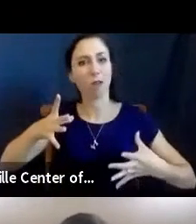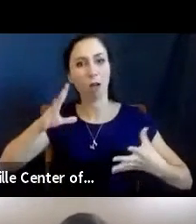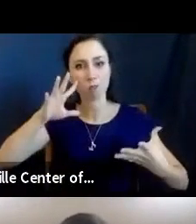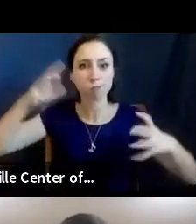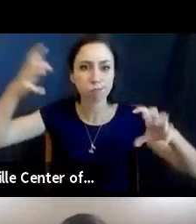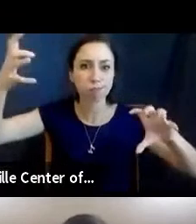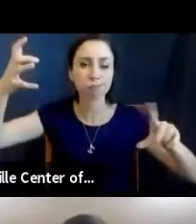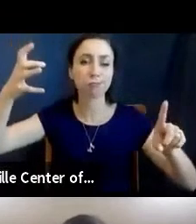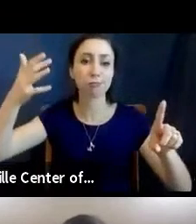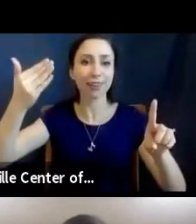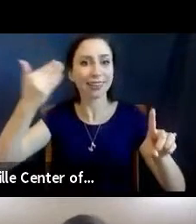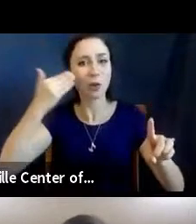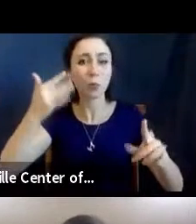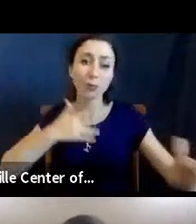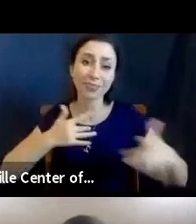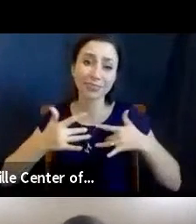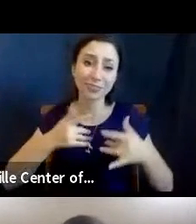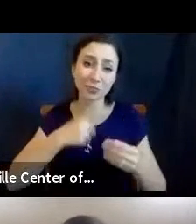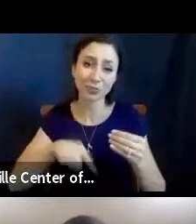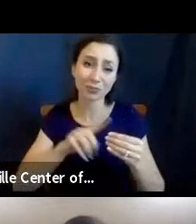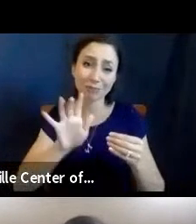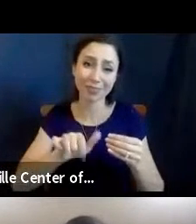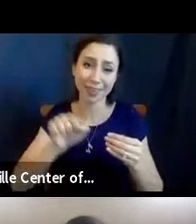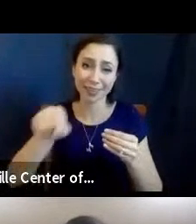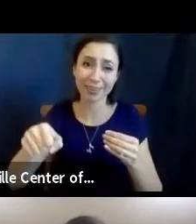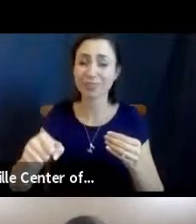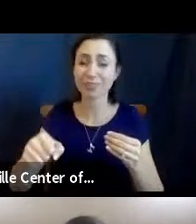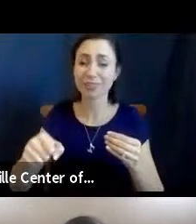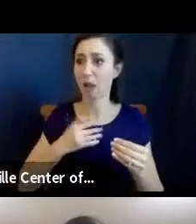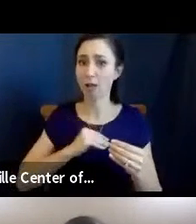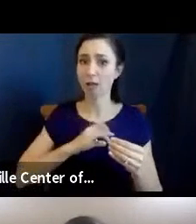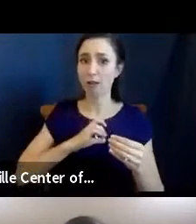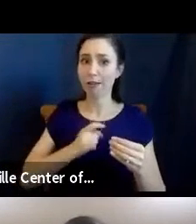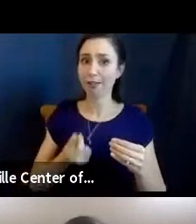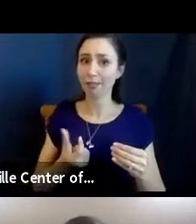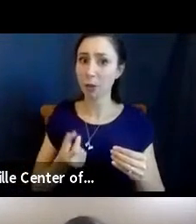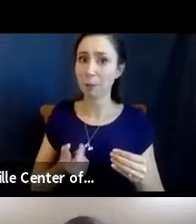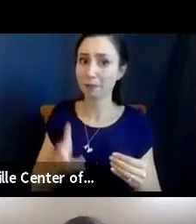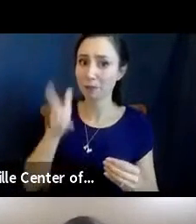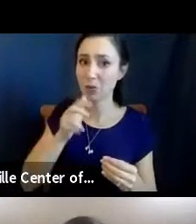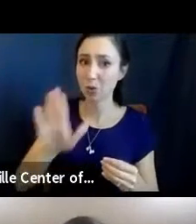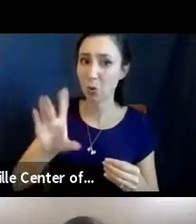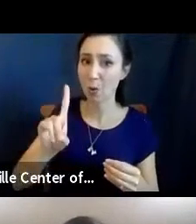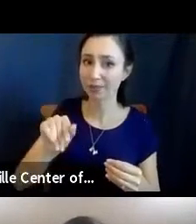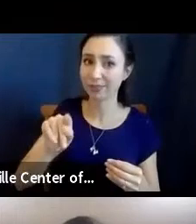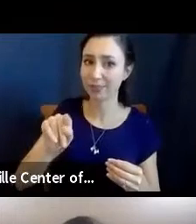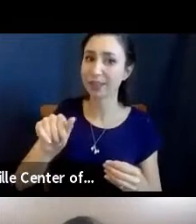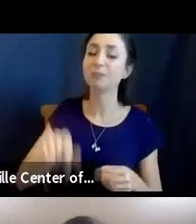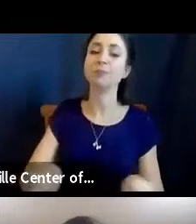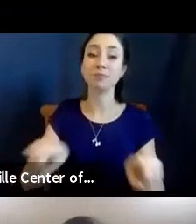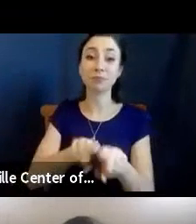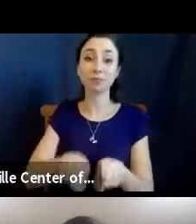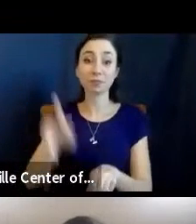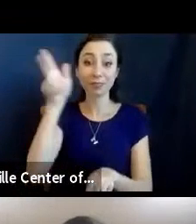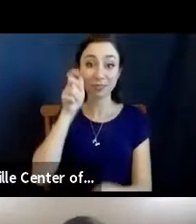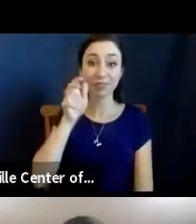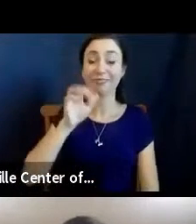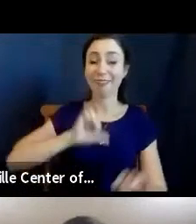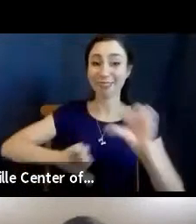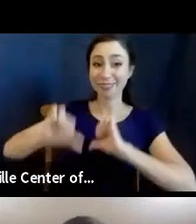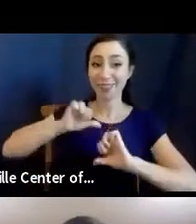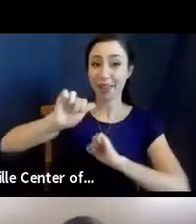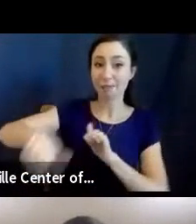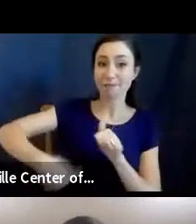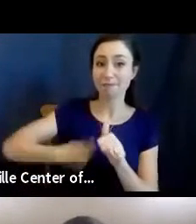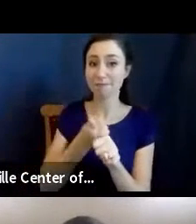we all are concerned about. So it was encouraging to hear some of your data. And to hear the science